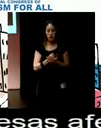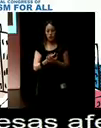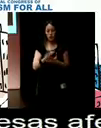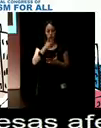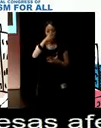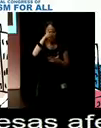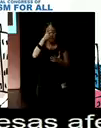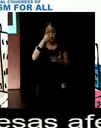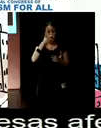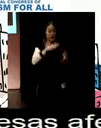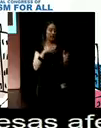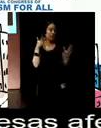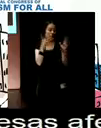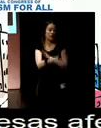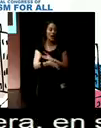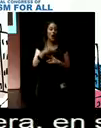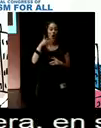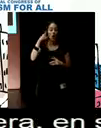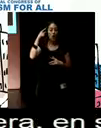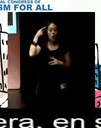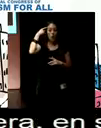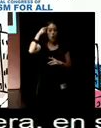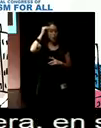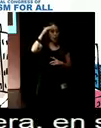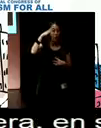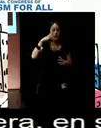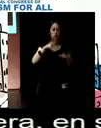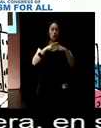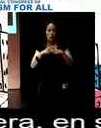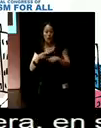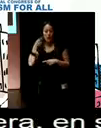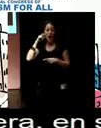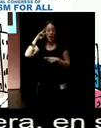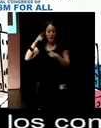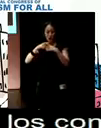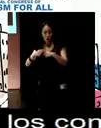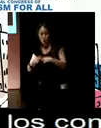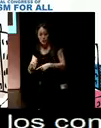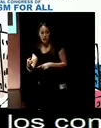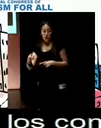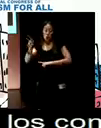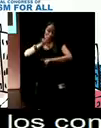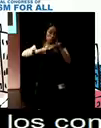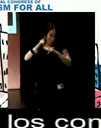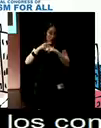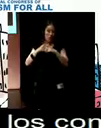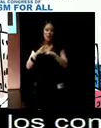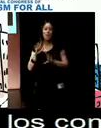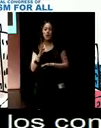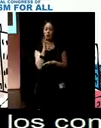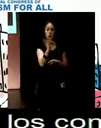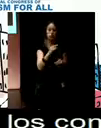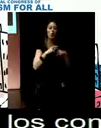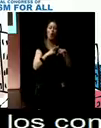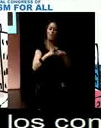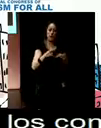aspects. That means sharing knowledge, sharing experiences, sharing problems, and